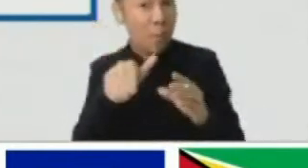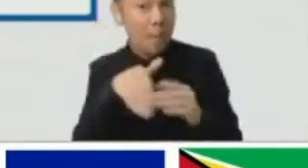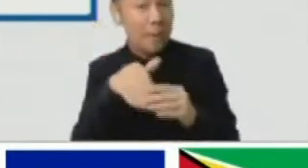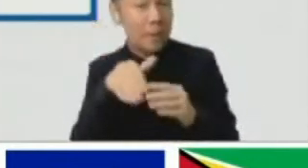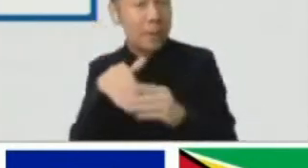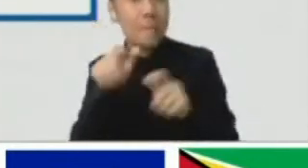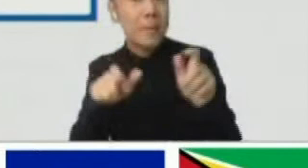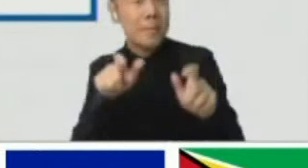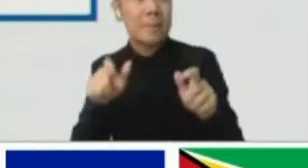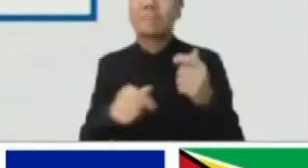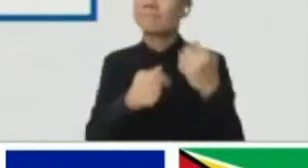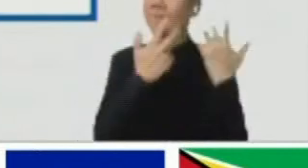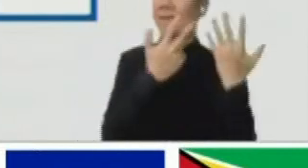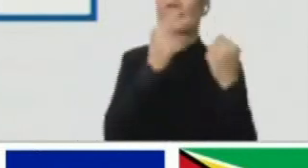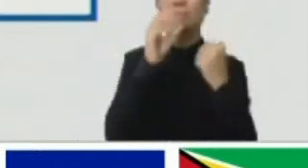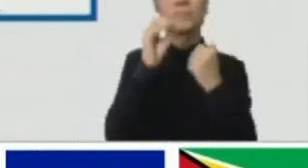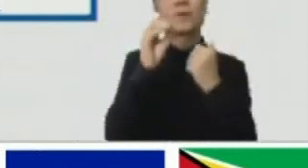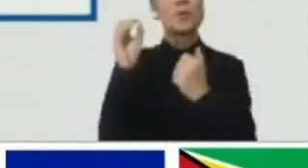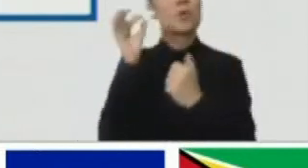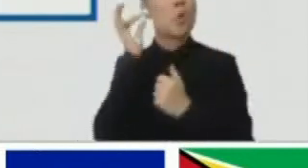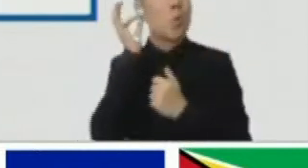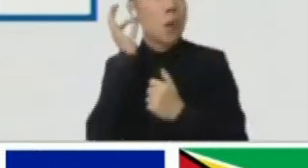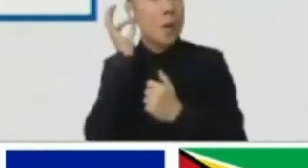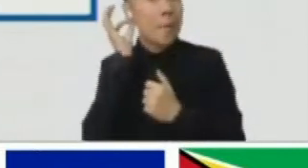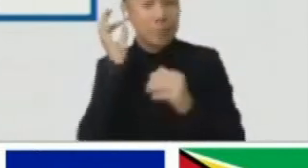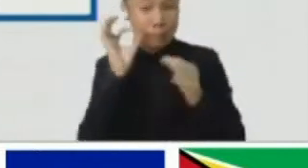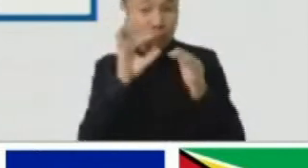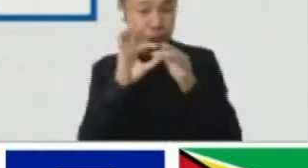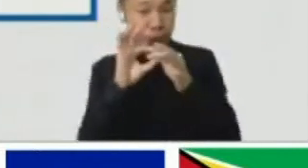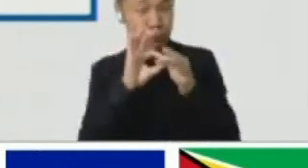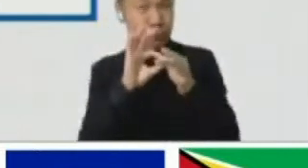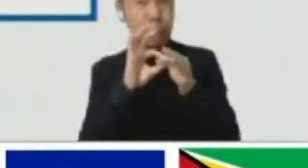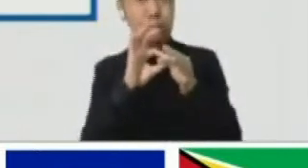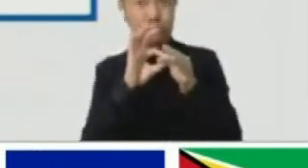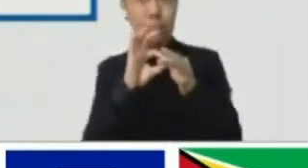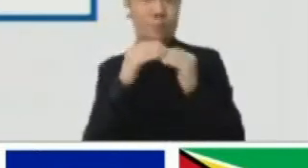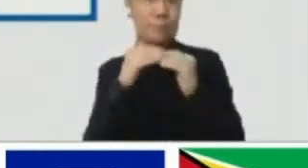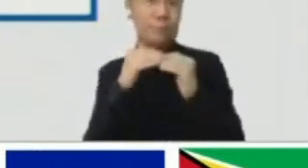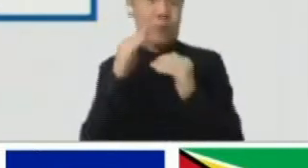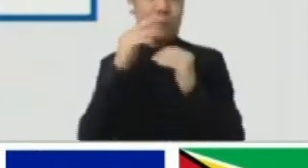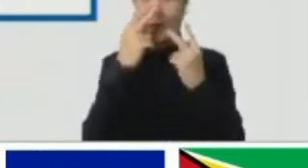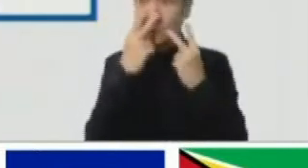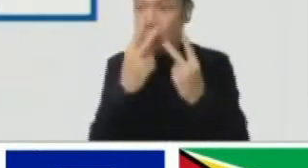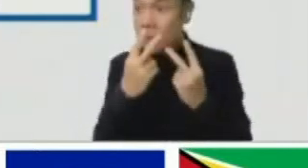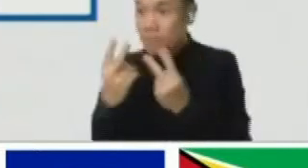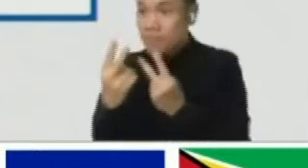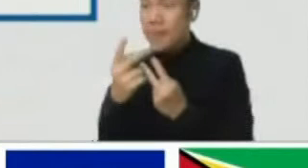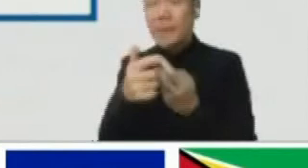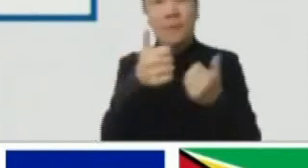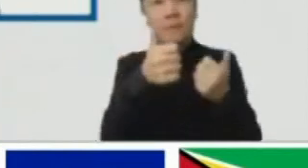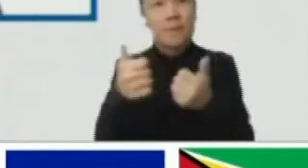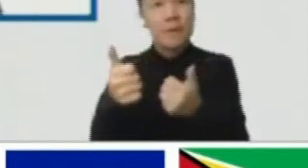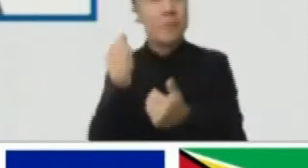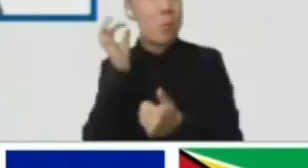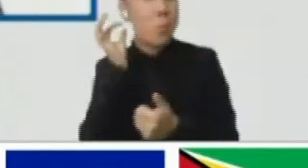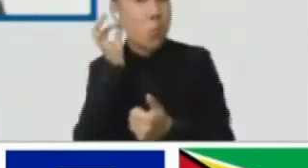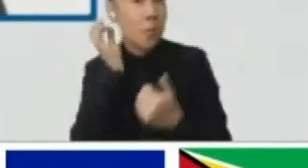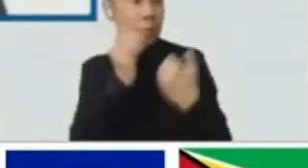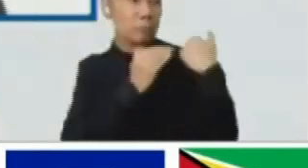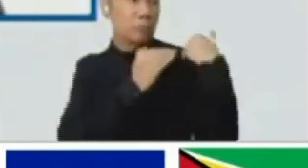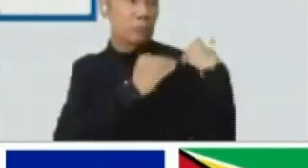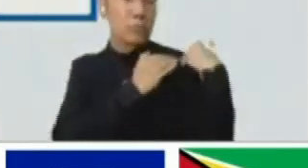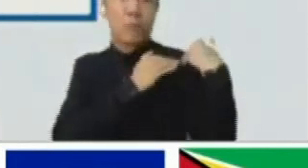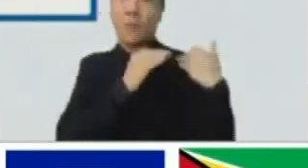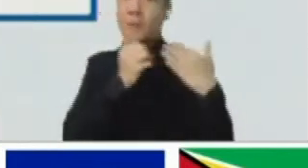women. This network will highlight their role as leaders of transformative change. I look forward to seeing how it